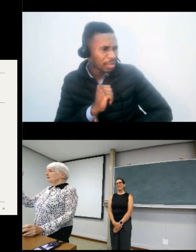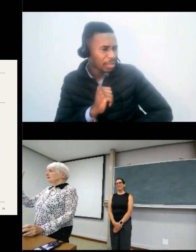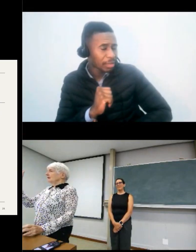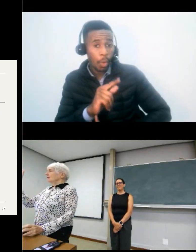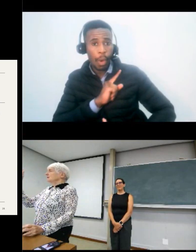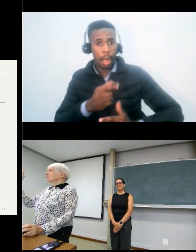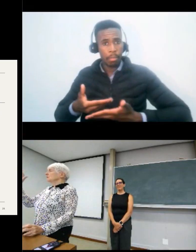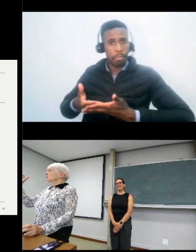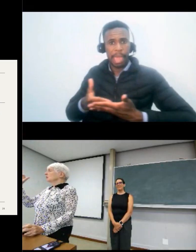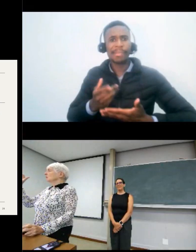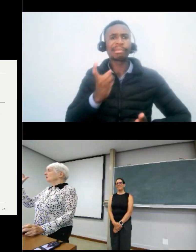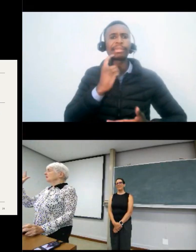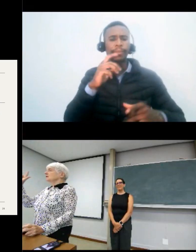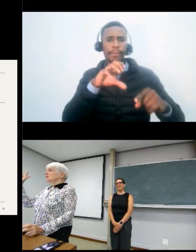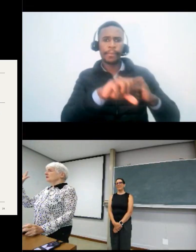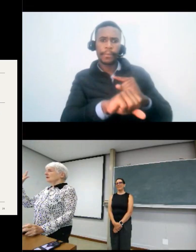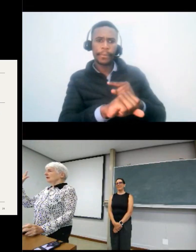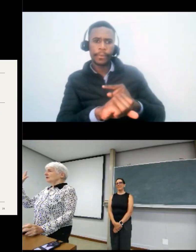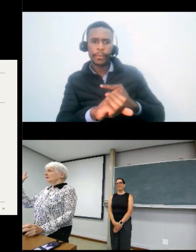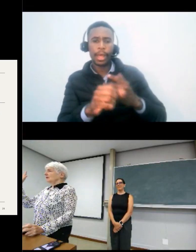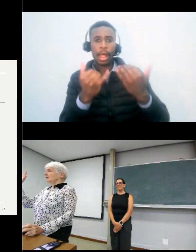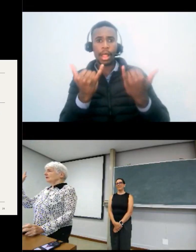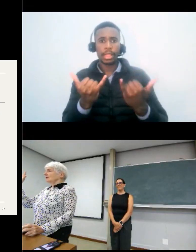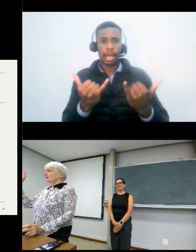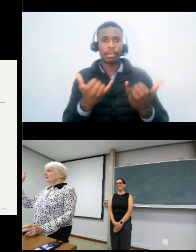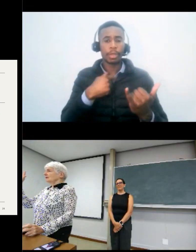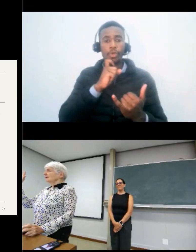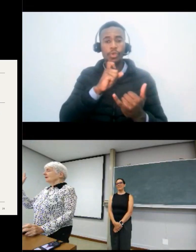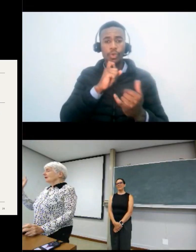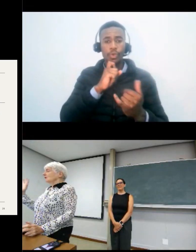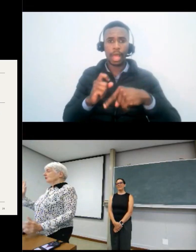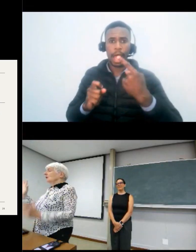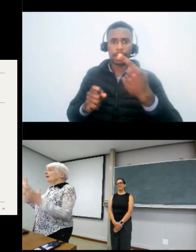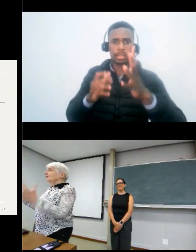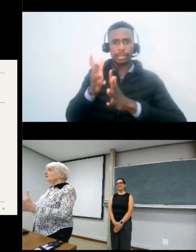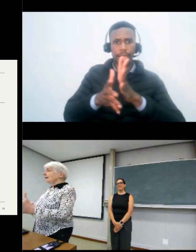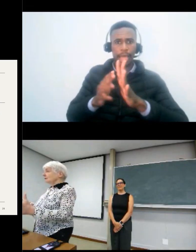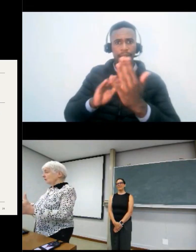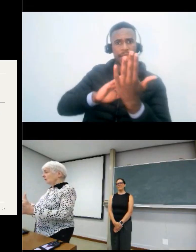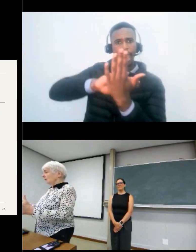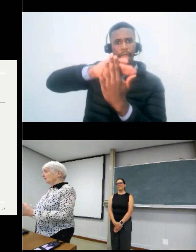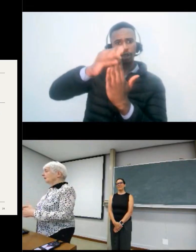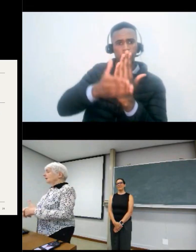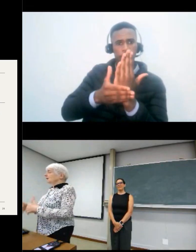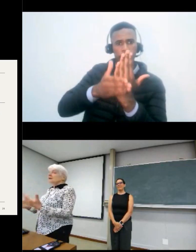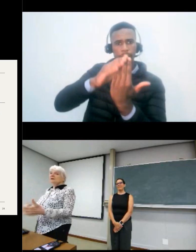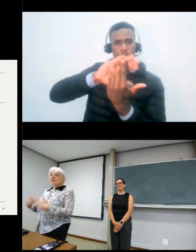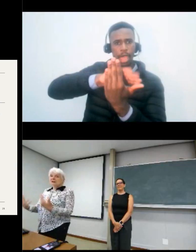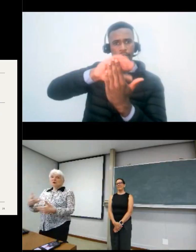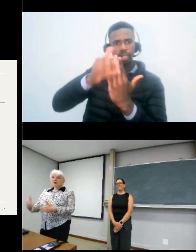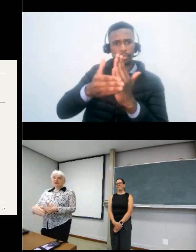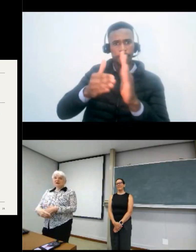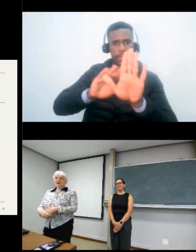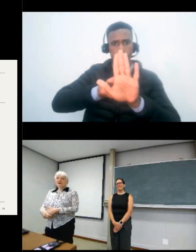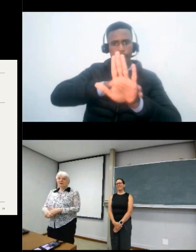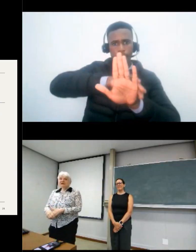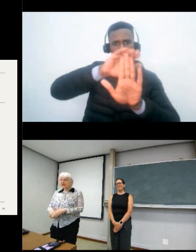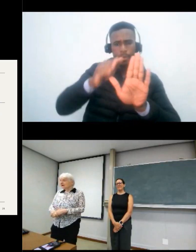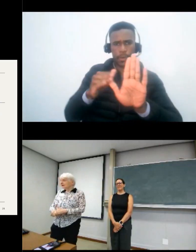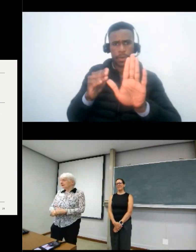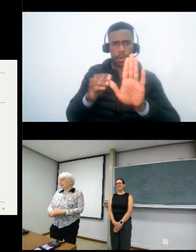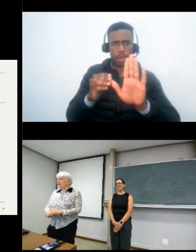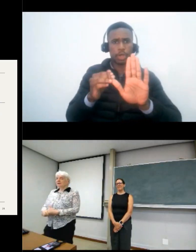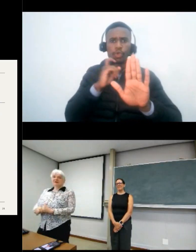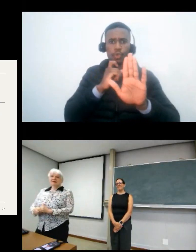like this, it is much more complex than using a handshake like this. So how does that work? So this is what is going